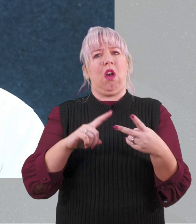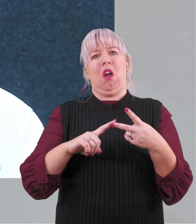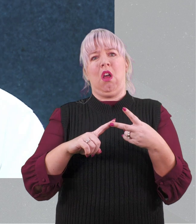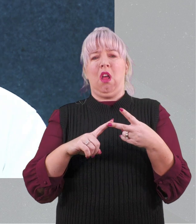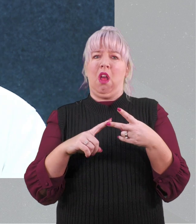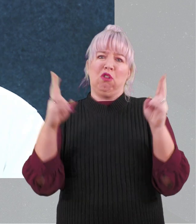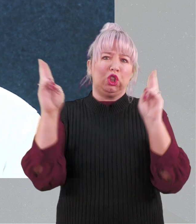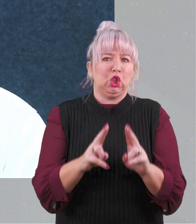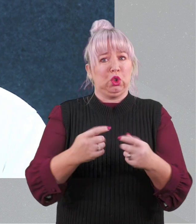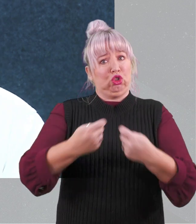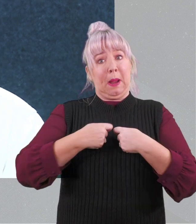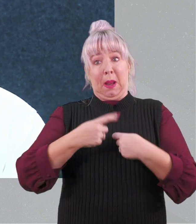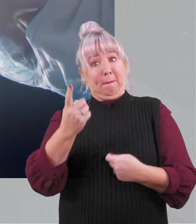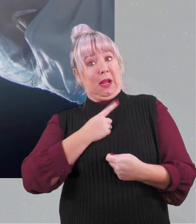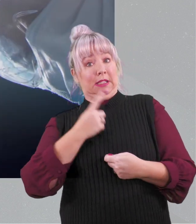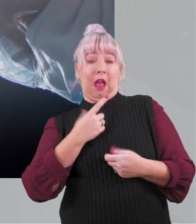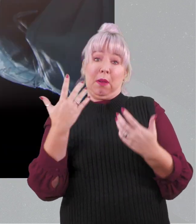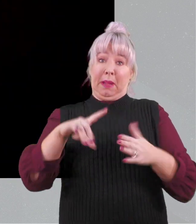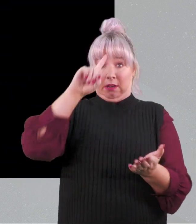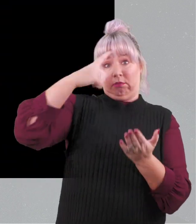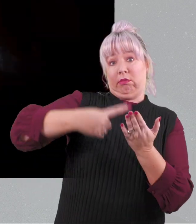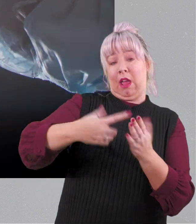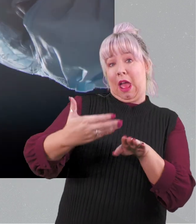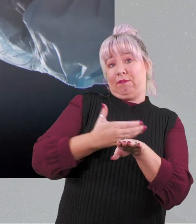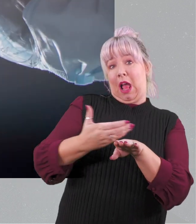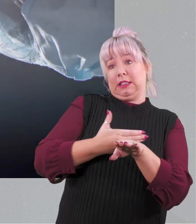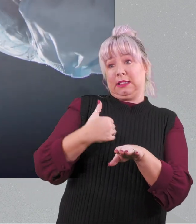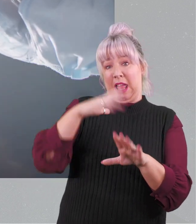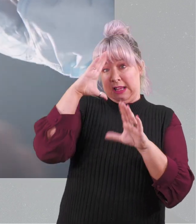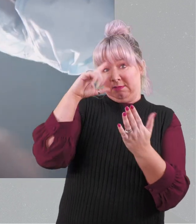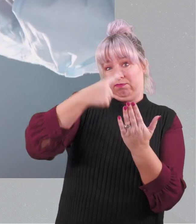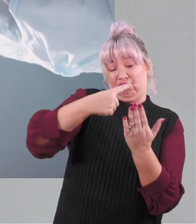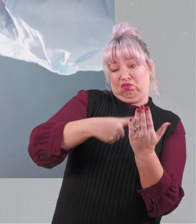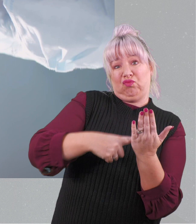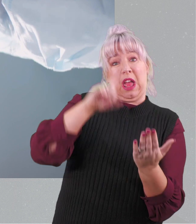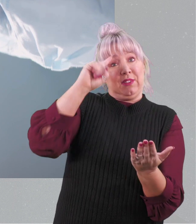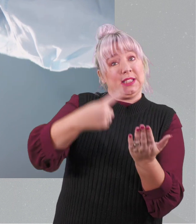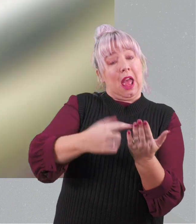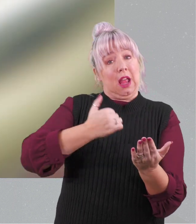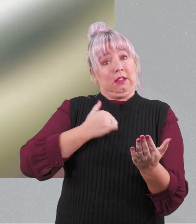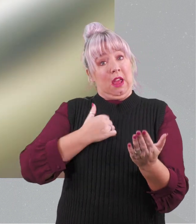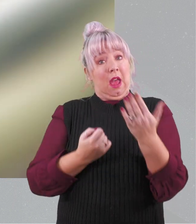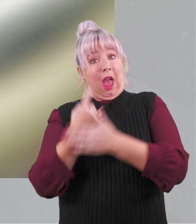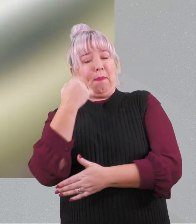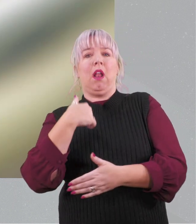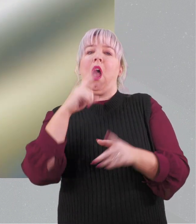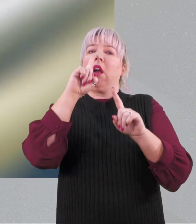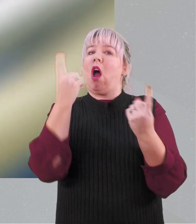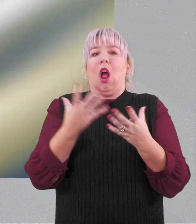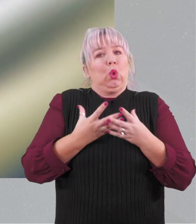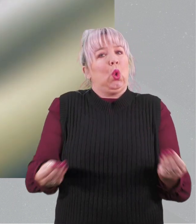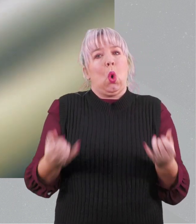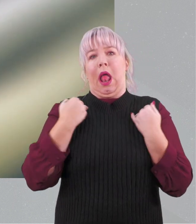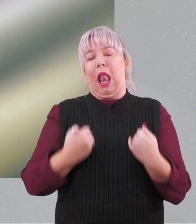suffering, needless treatment. I have prepared my advance directive. I have indicated that in